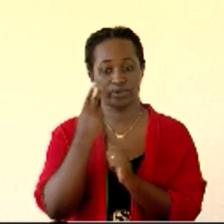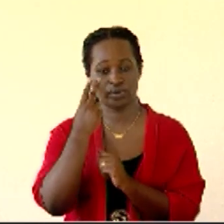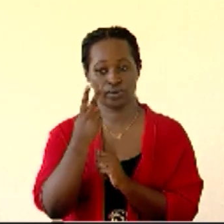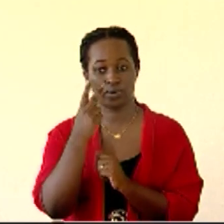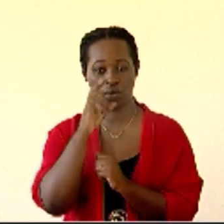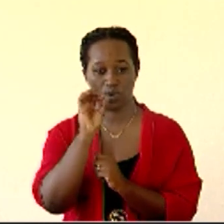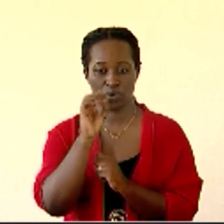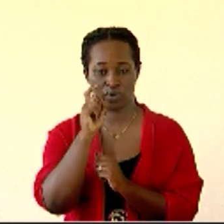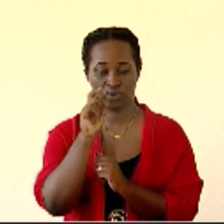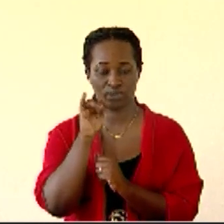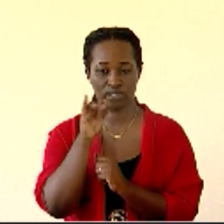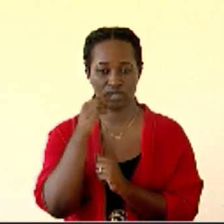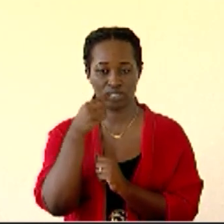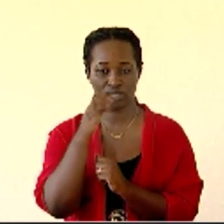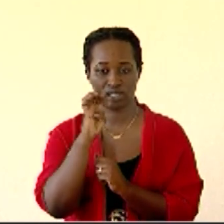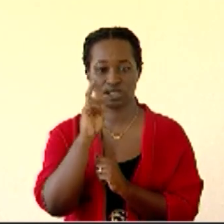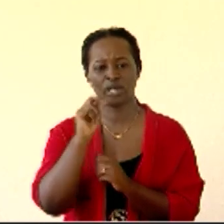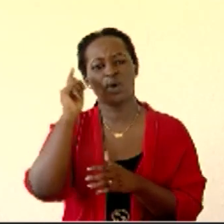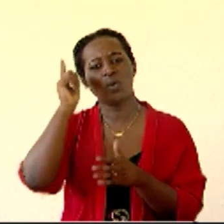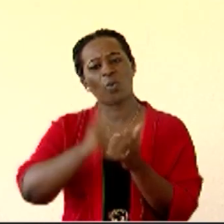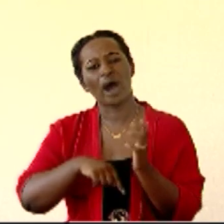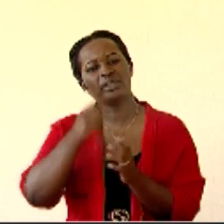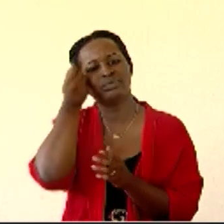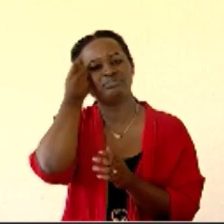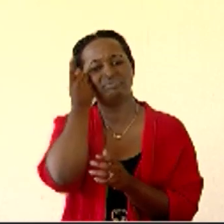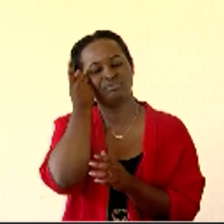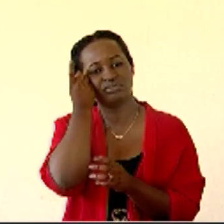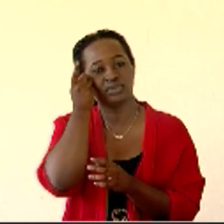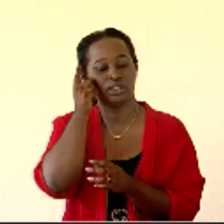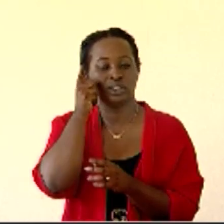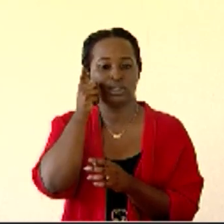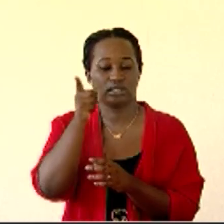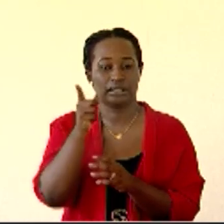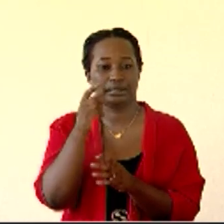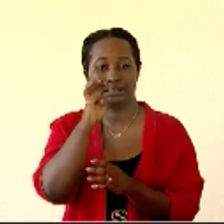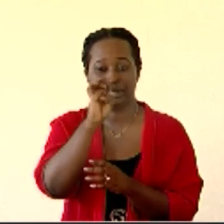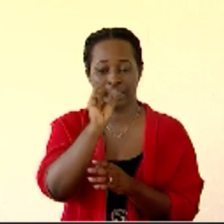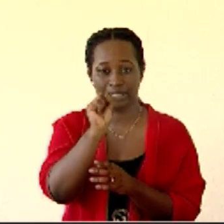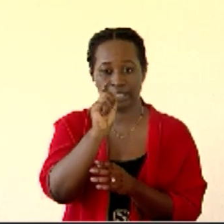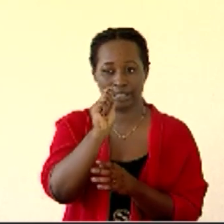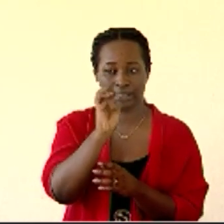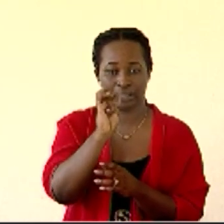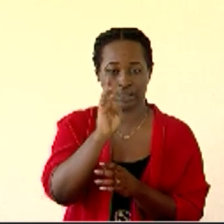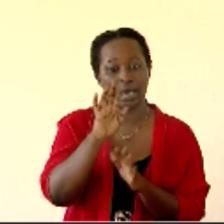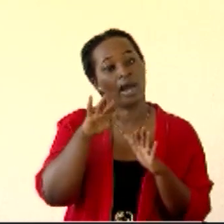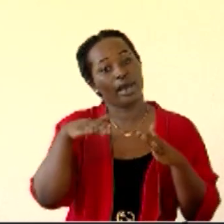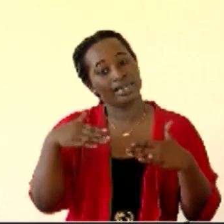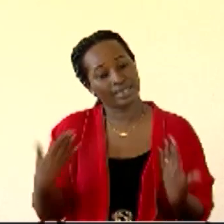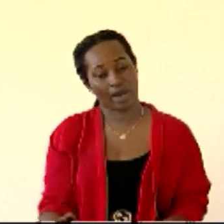atoms, what comes into your mind? This compound is either an ester or a carboxylic